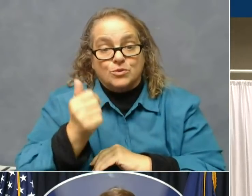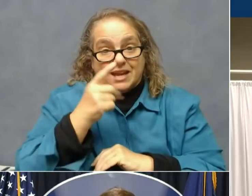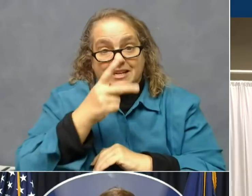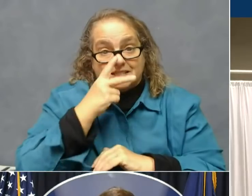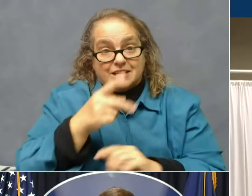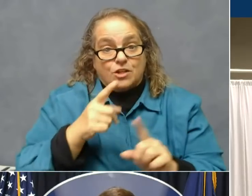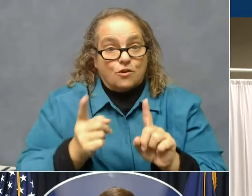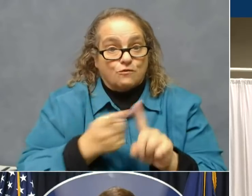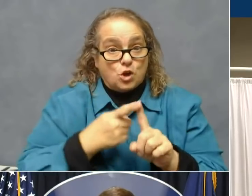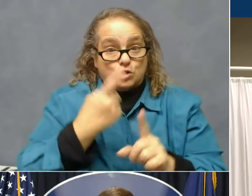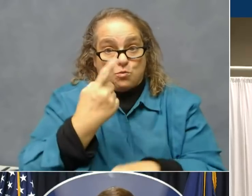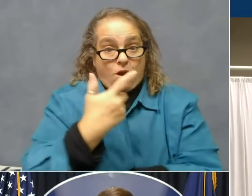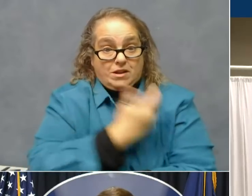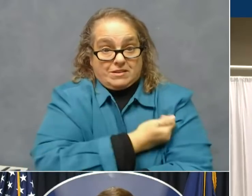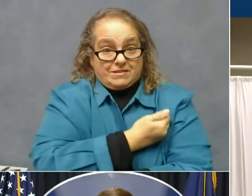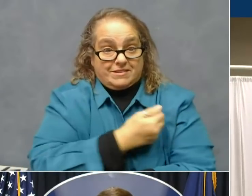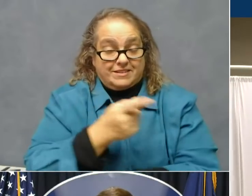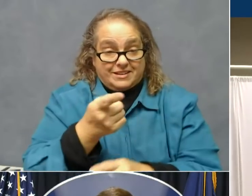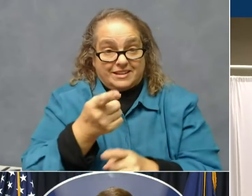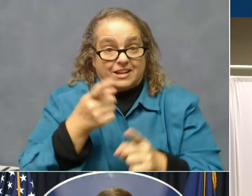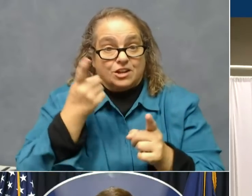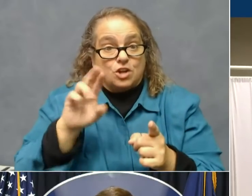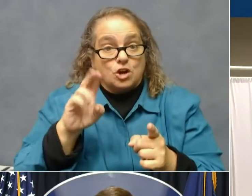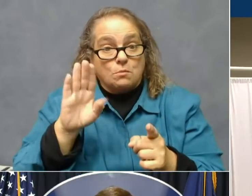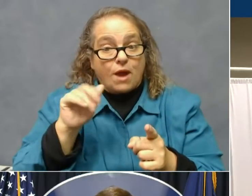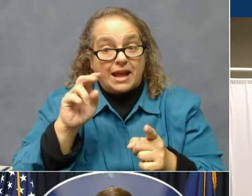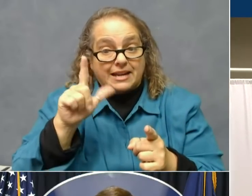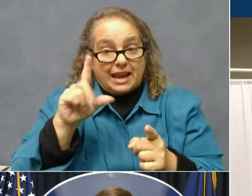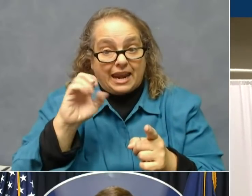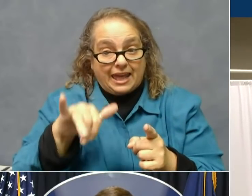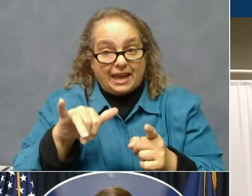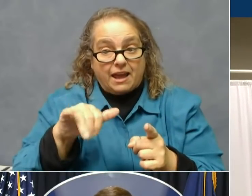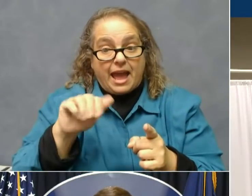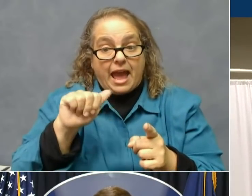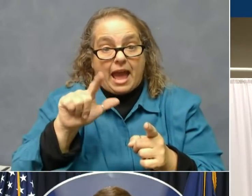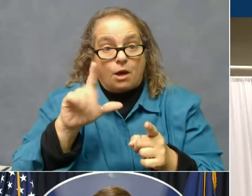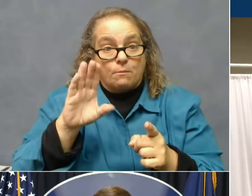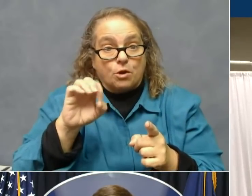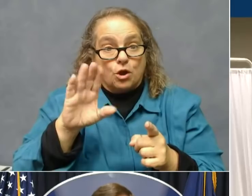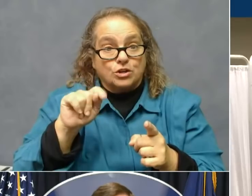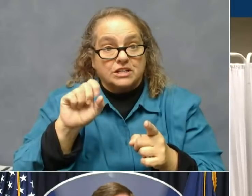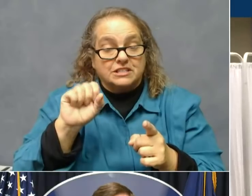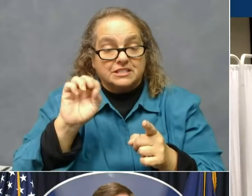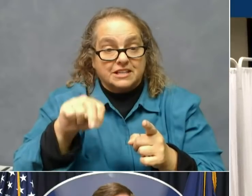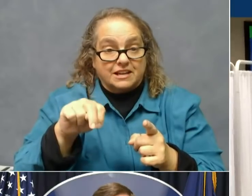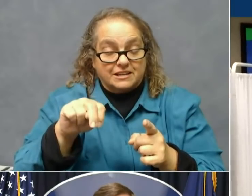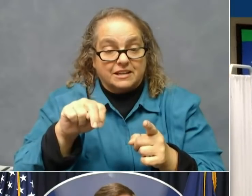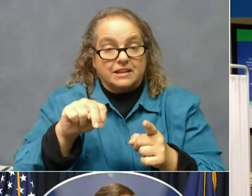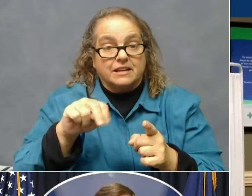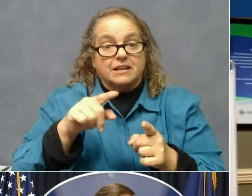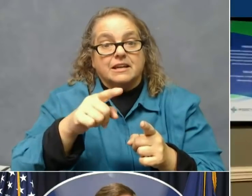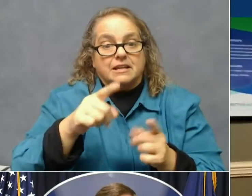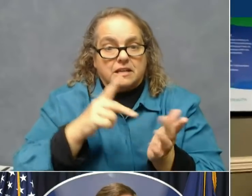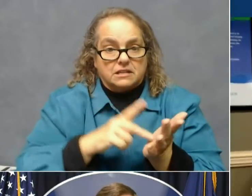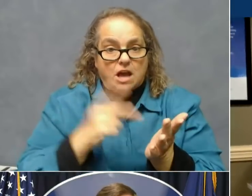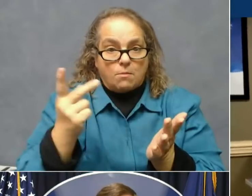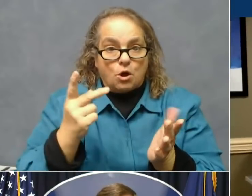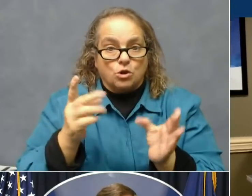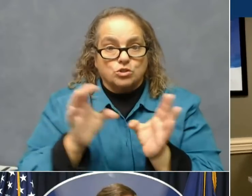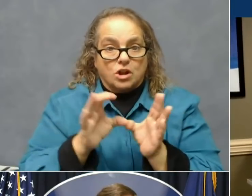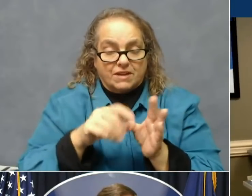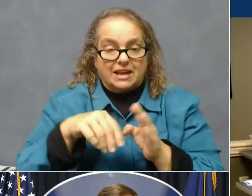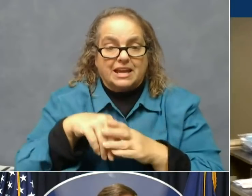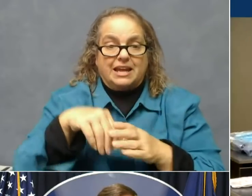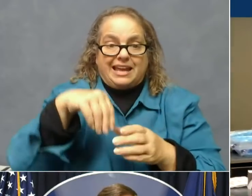Paducah being given to Dr. Bradley Albertson, a physician double certified in both internal medicine and